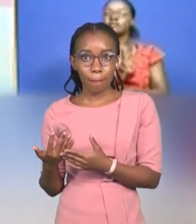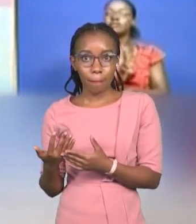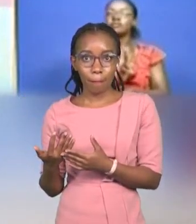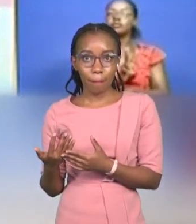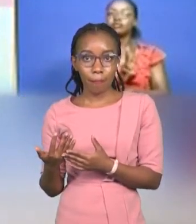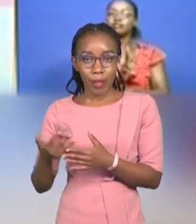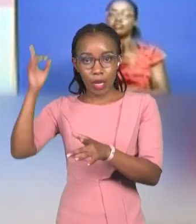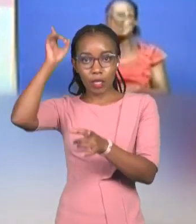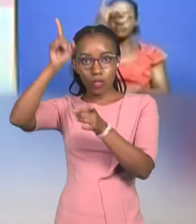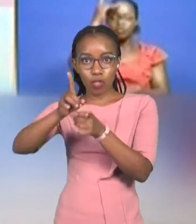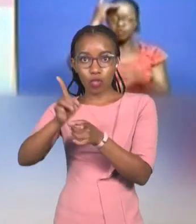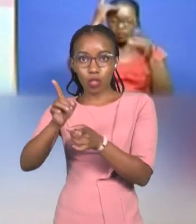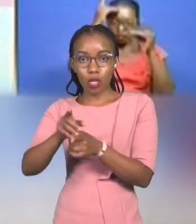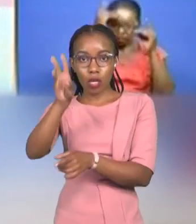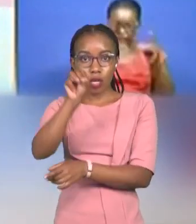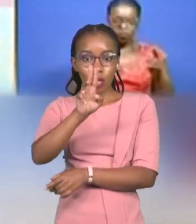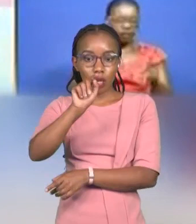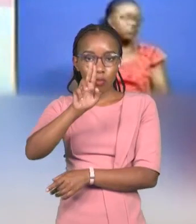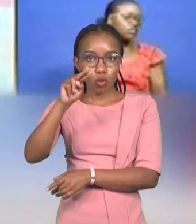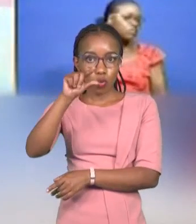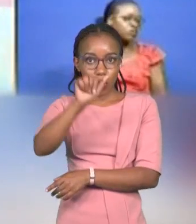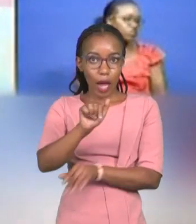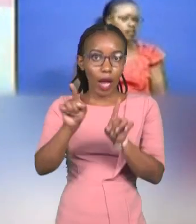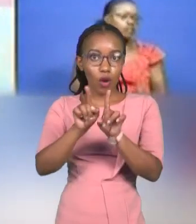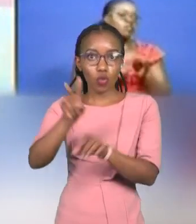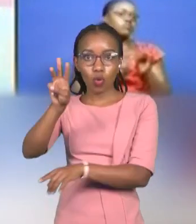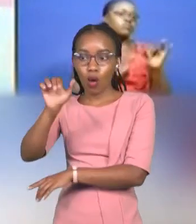landmark decisions, the Mutunga one and the Maraga one,